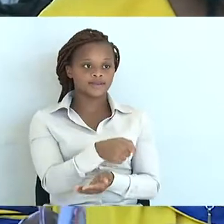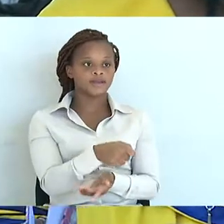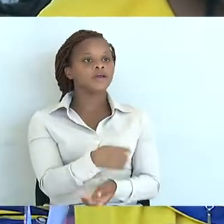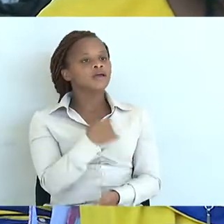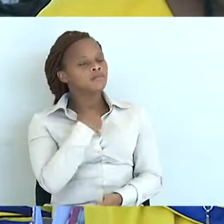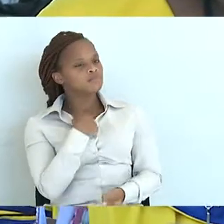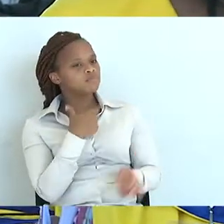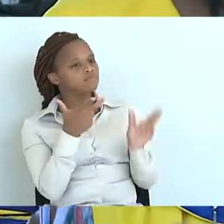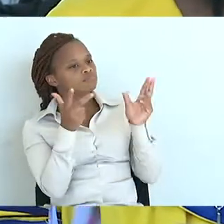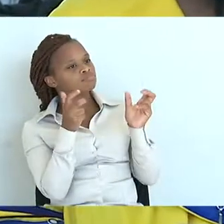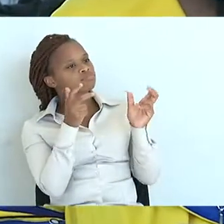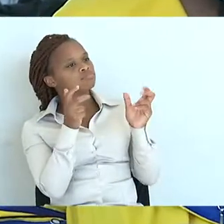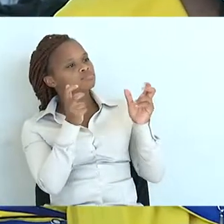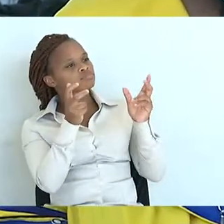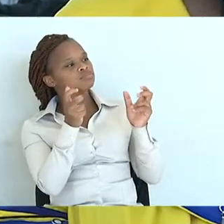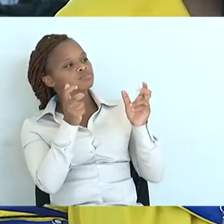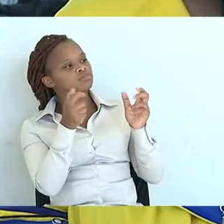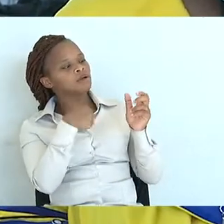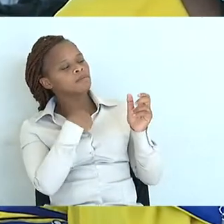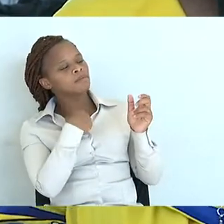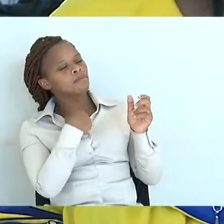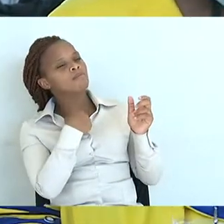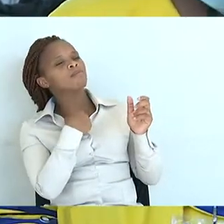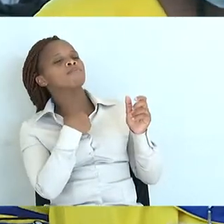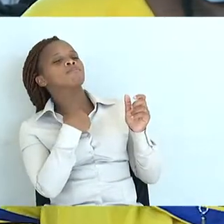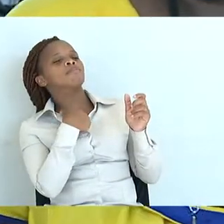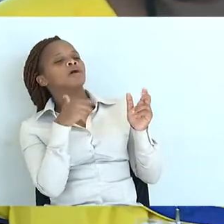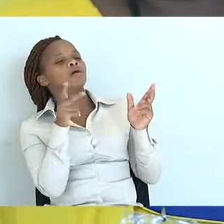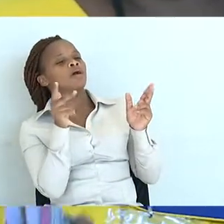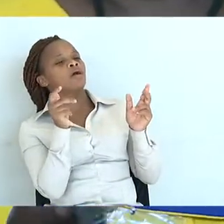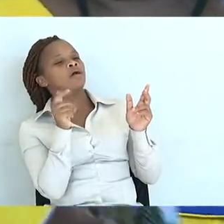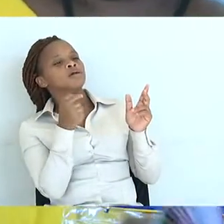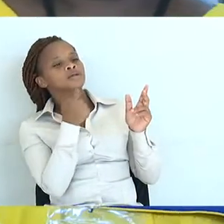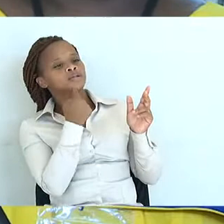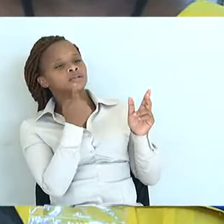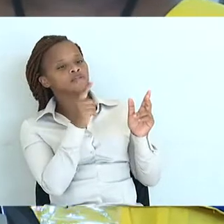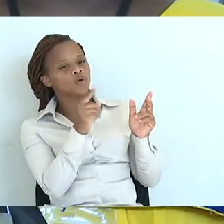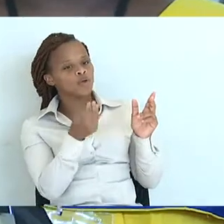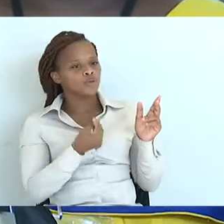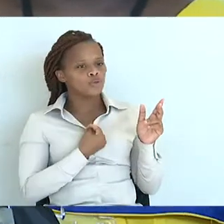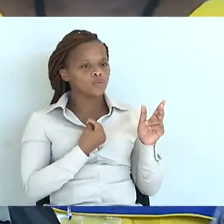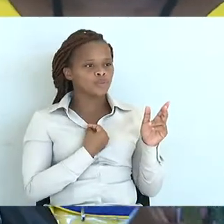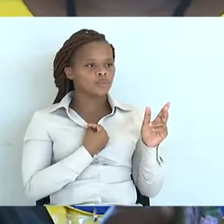ikoma iphela kwi youth. So, as the cities grow,